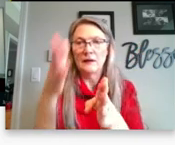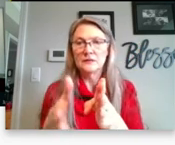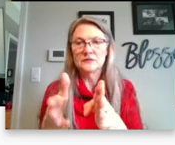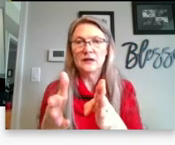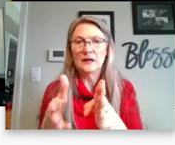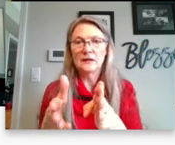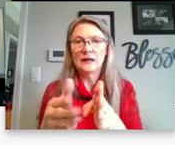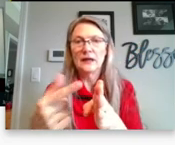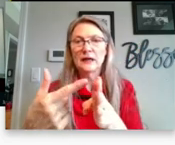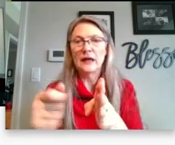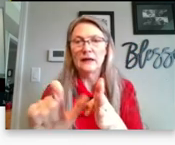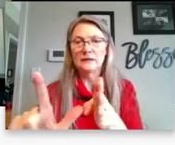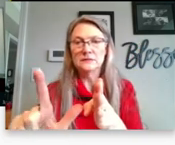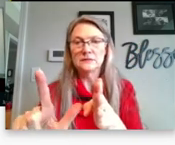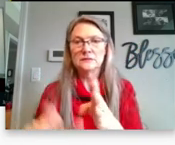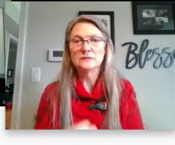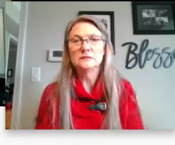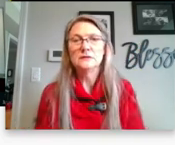and gallons